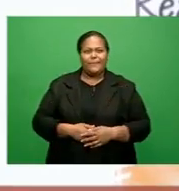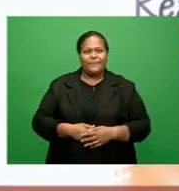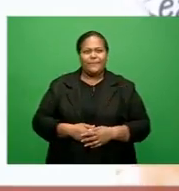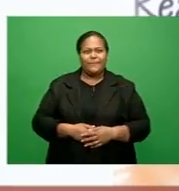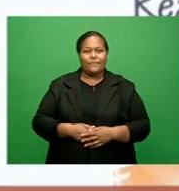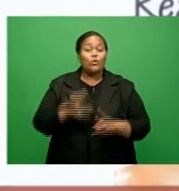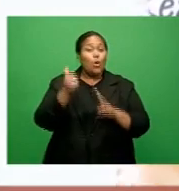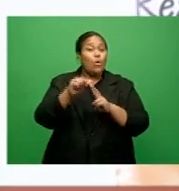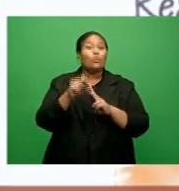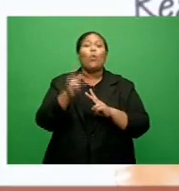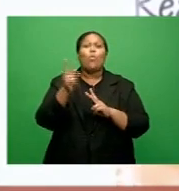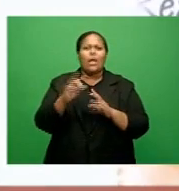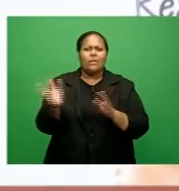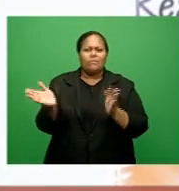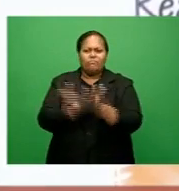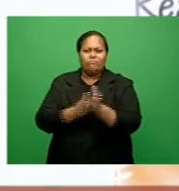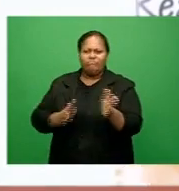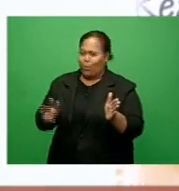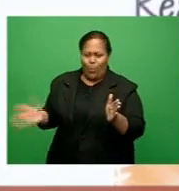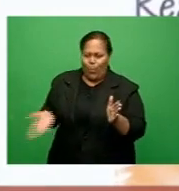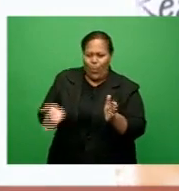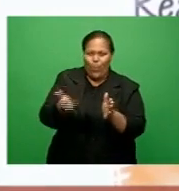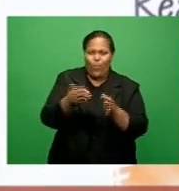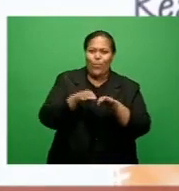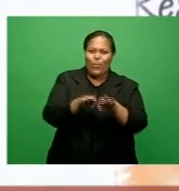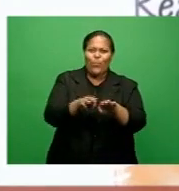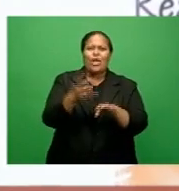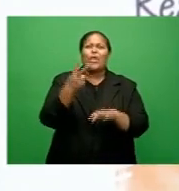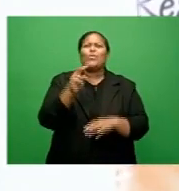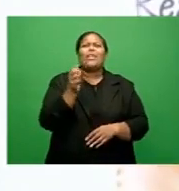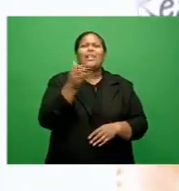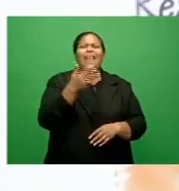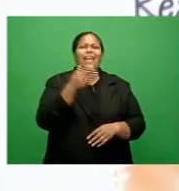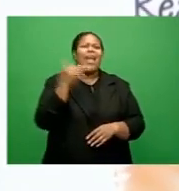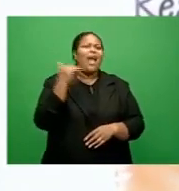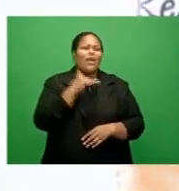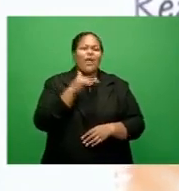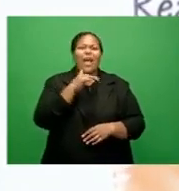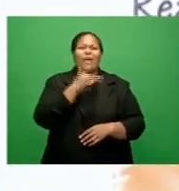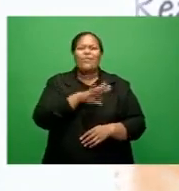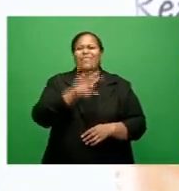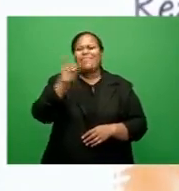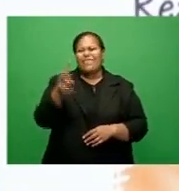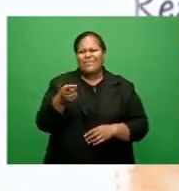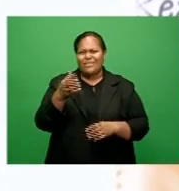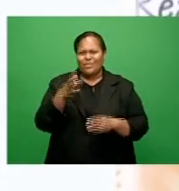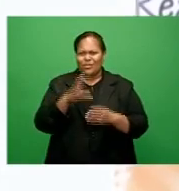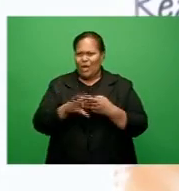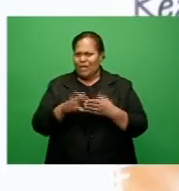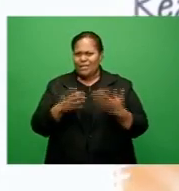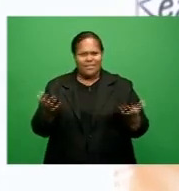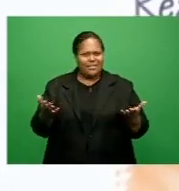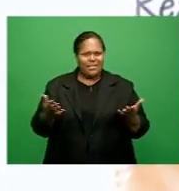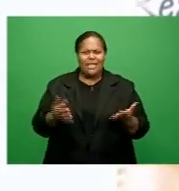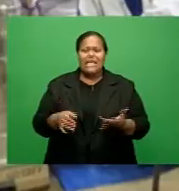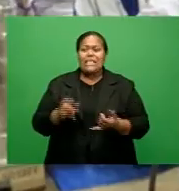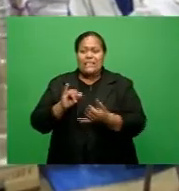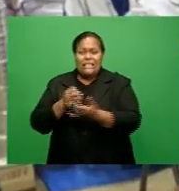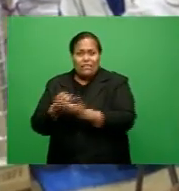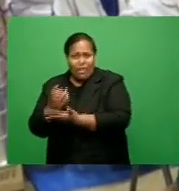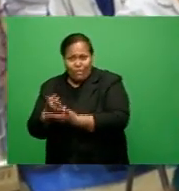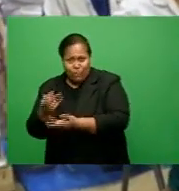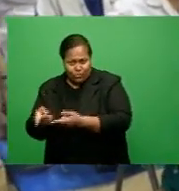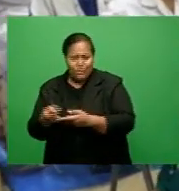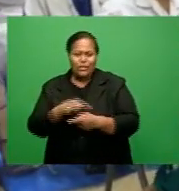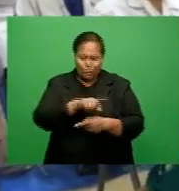of approximately $329,000 and disposed surplus assets such as Netco building and Savsavu property, and